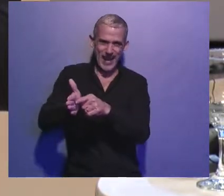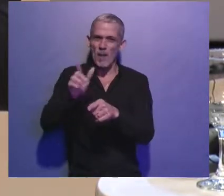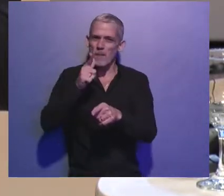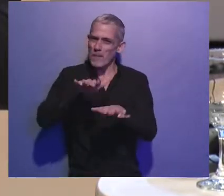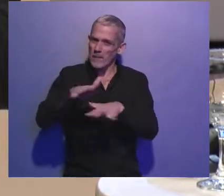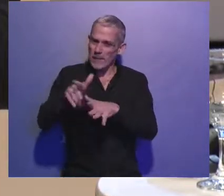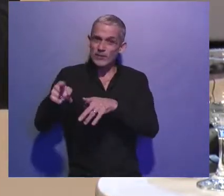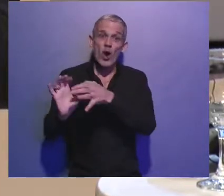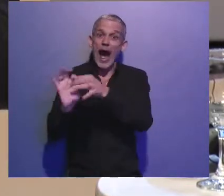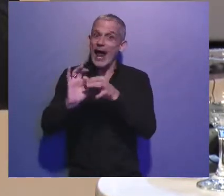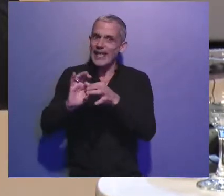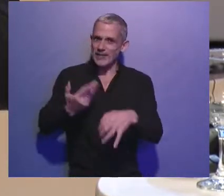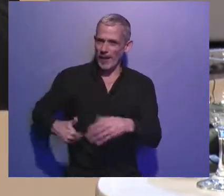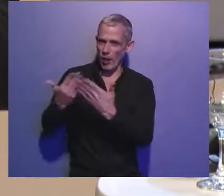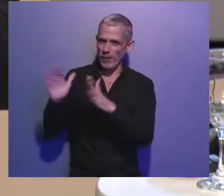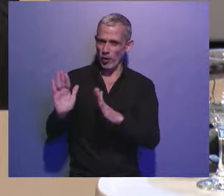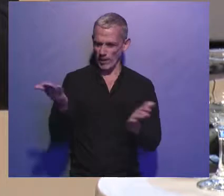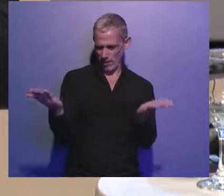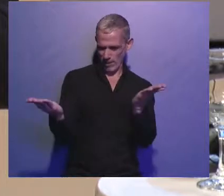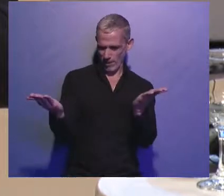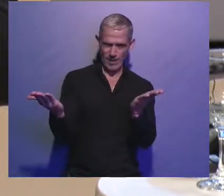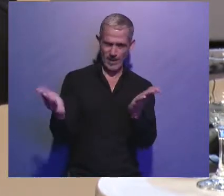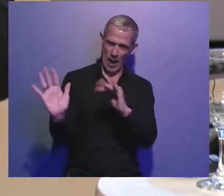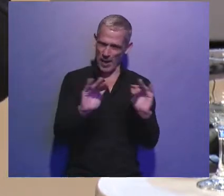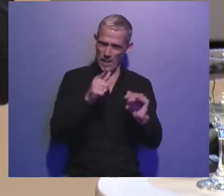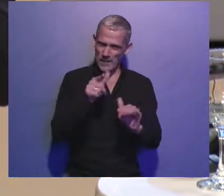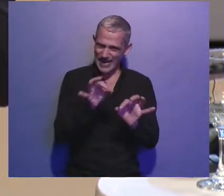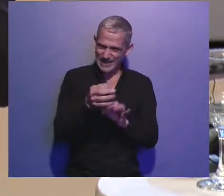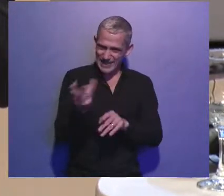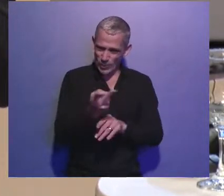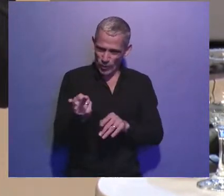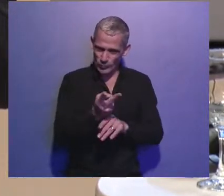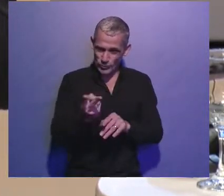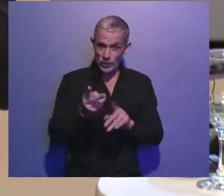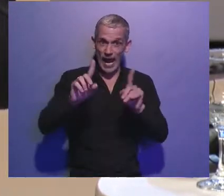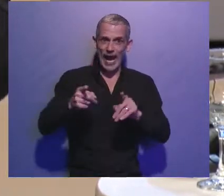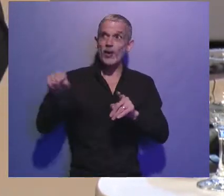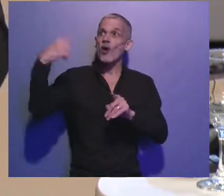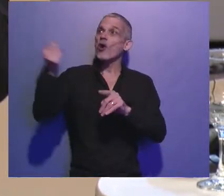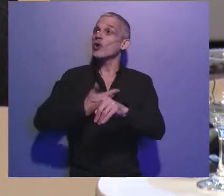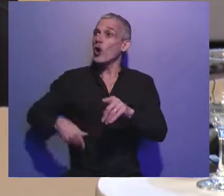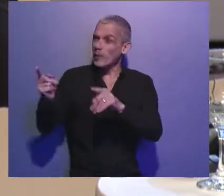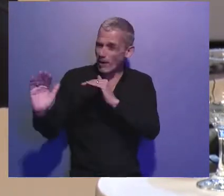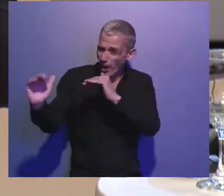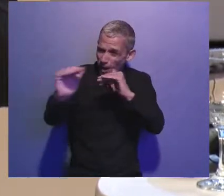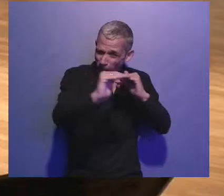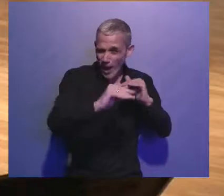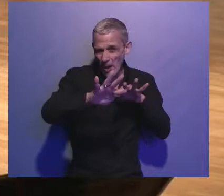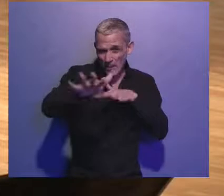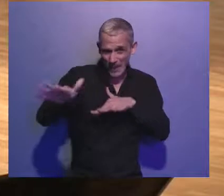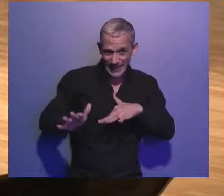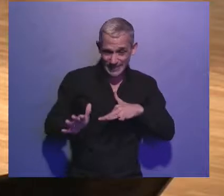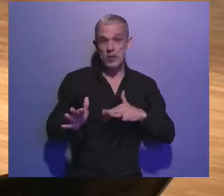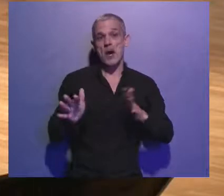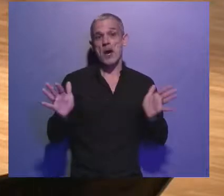and its interaction with different global government, is located in the City Hall's International Relations